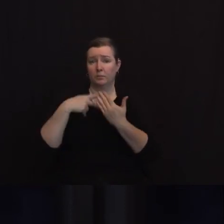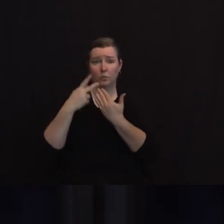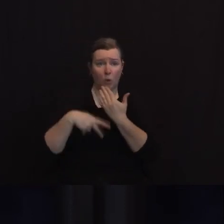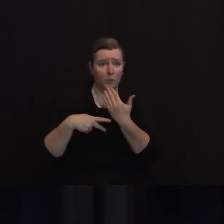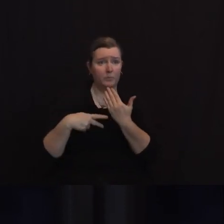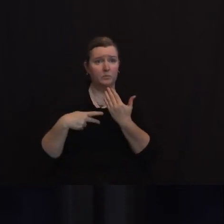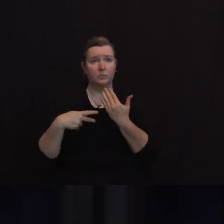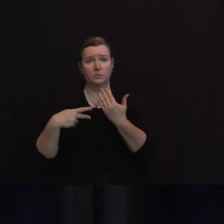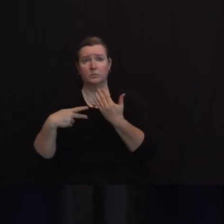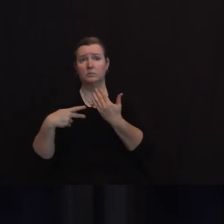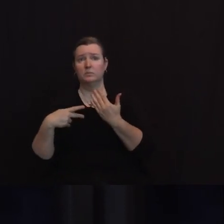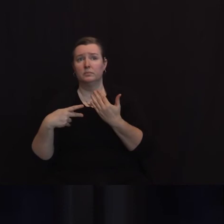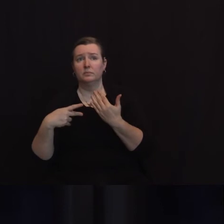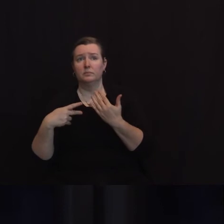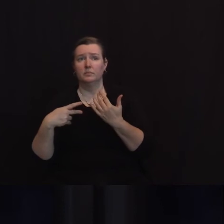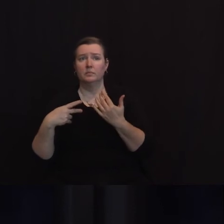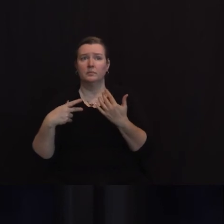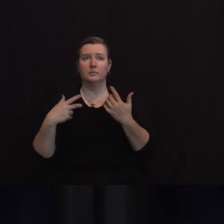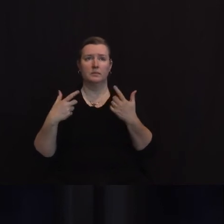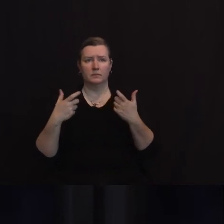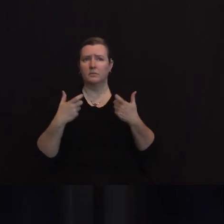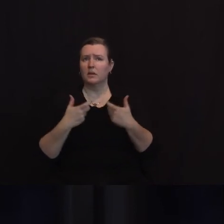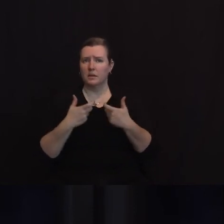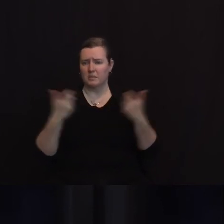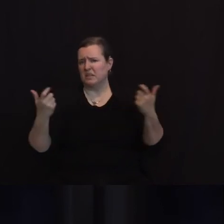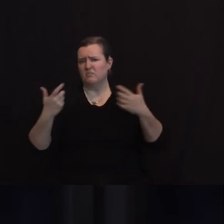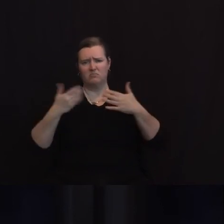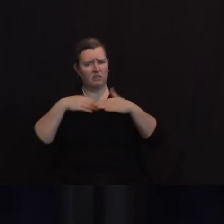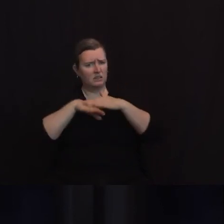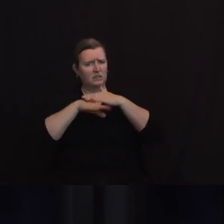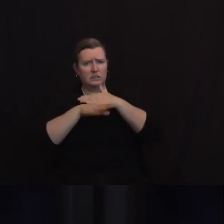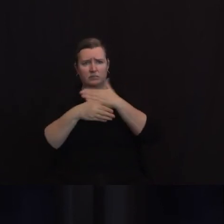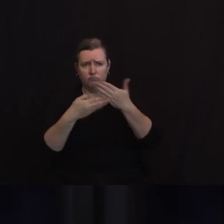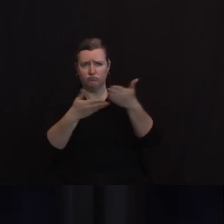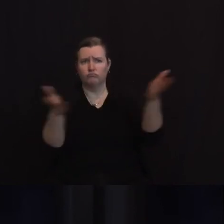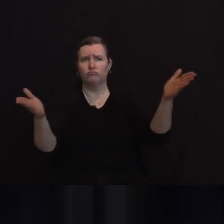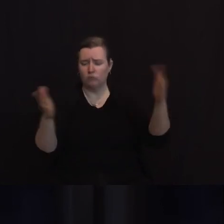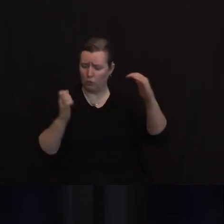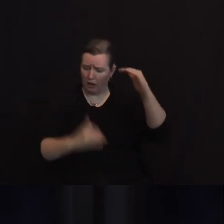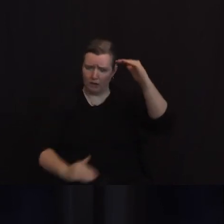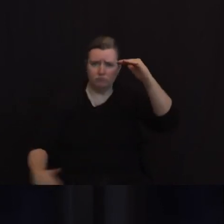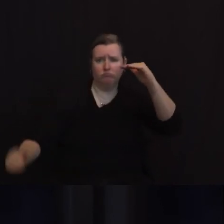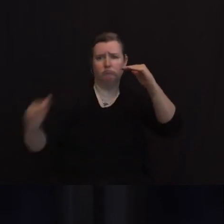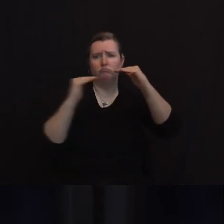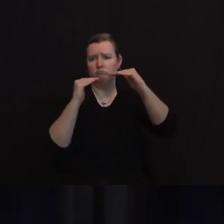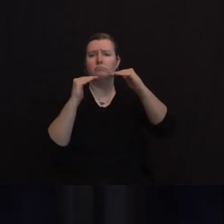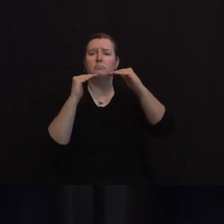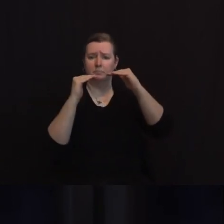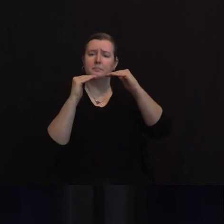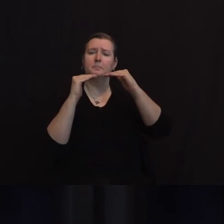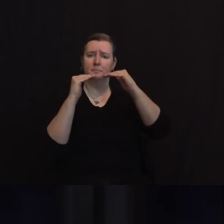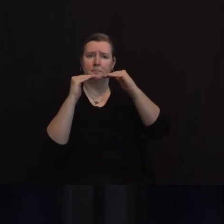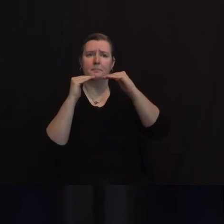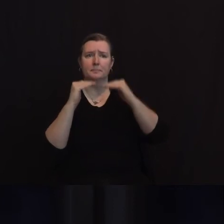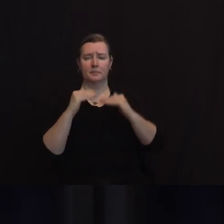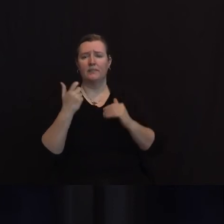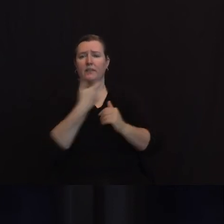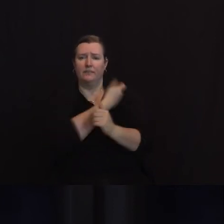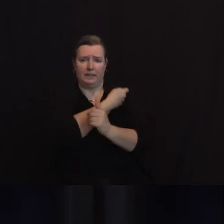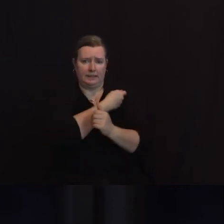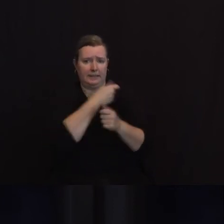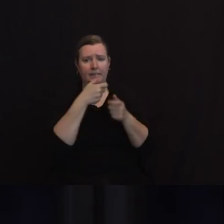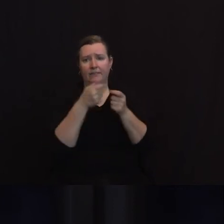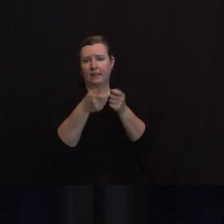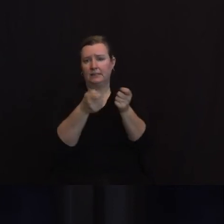those disproportionately impacted by COVID-19. In addition to the community-based vaccination programs,